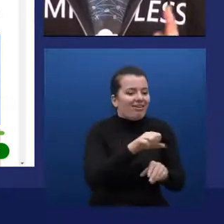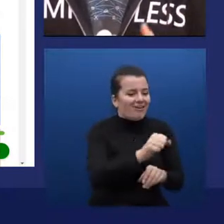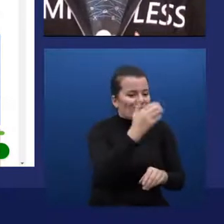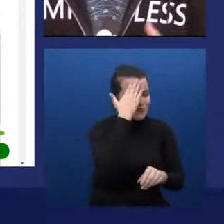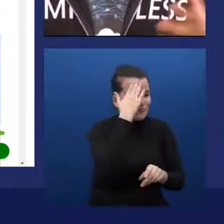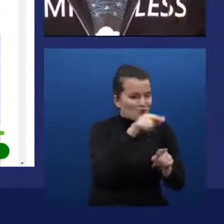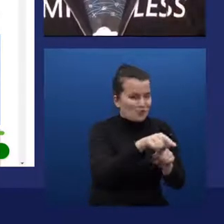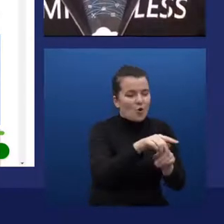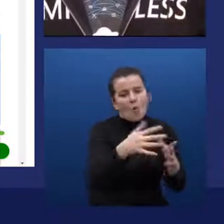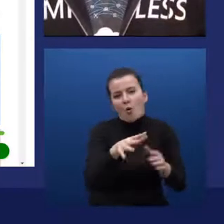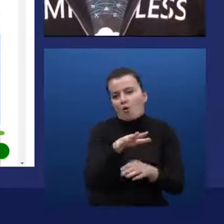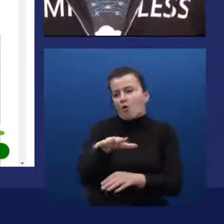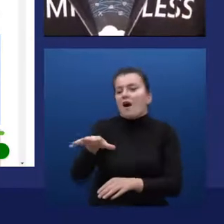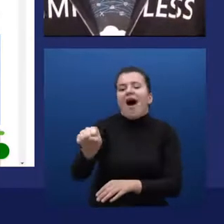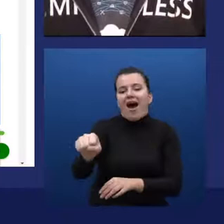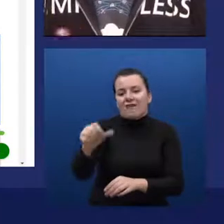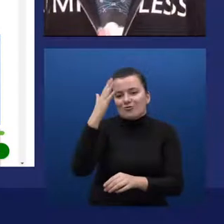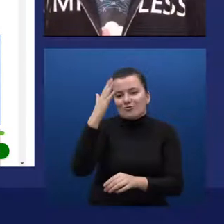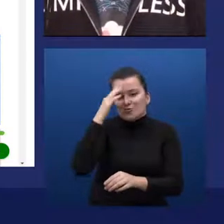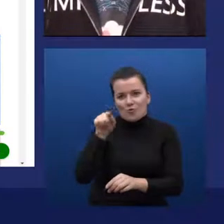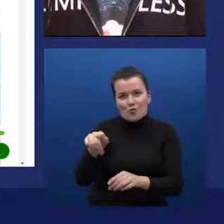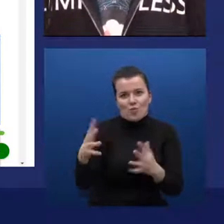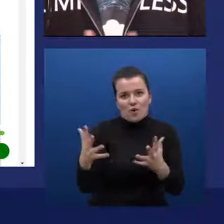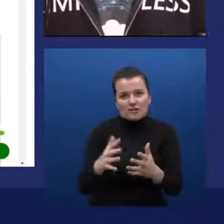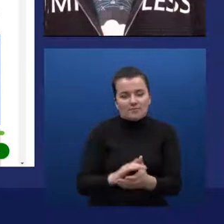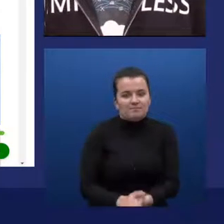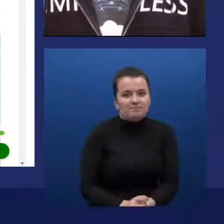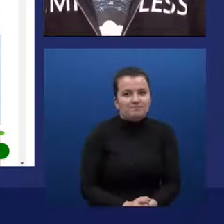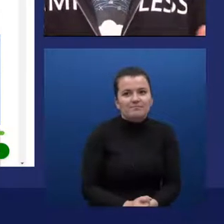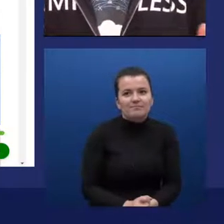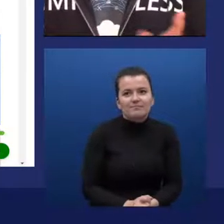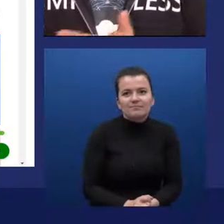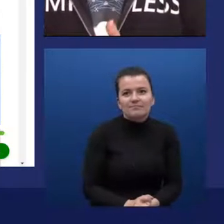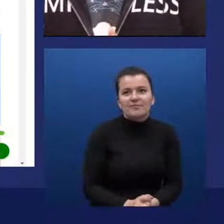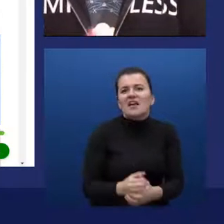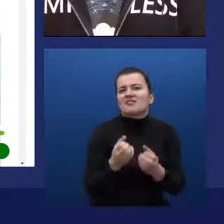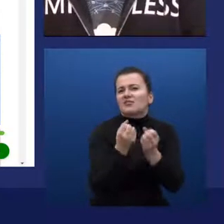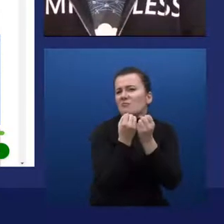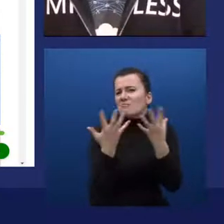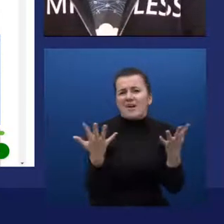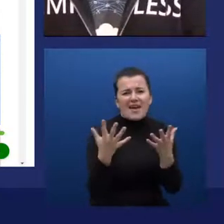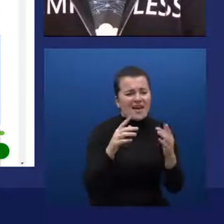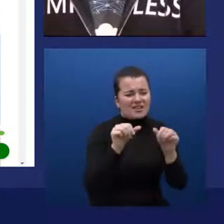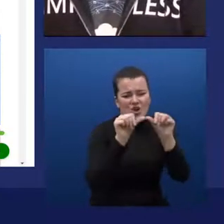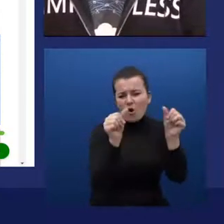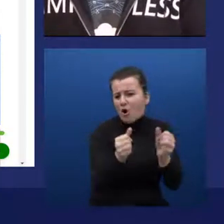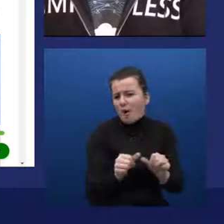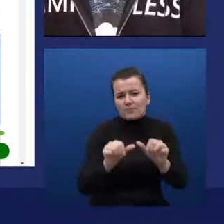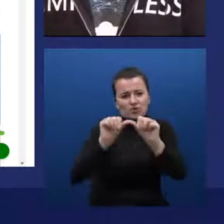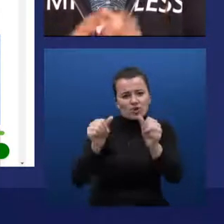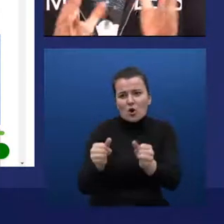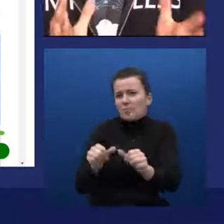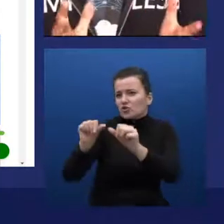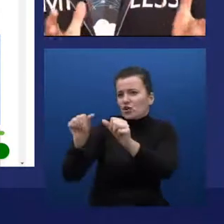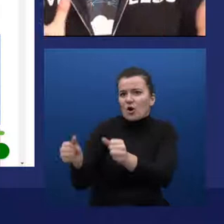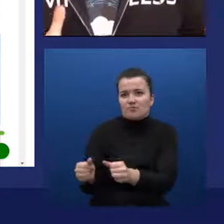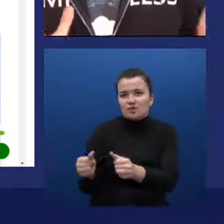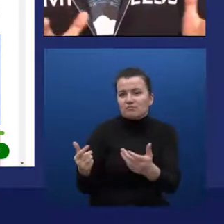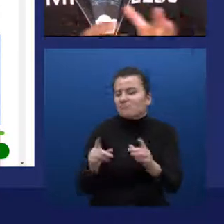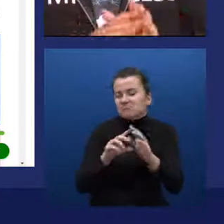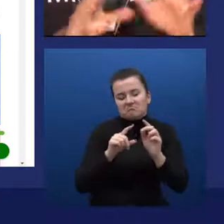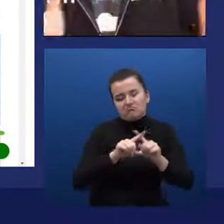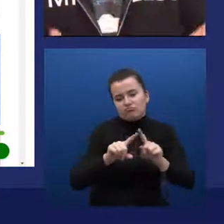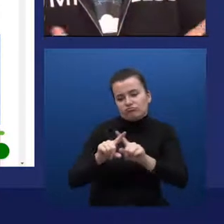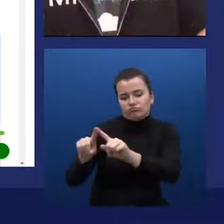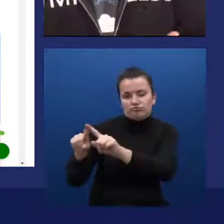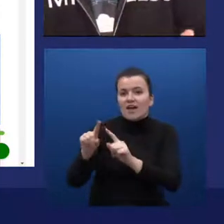we're only going to do two for now because we can do, you know, a plethora of objects made available to us in terms of custom vision .ai. And how many objects?